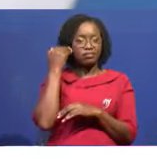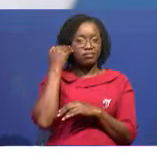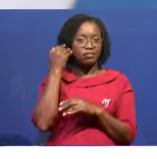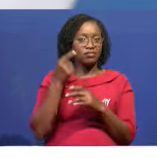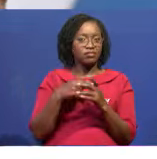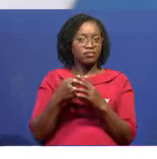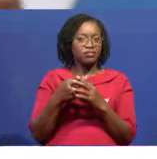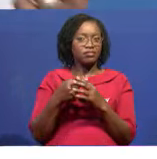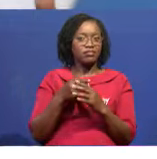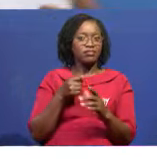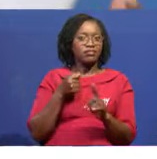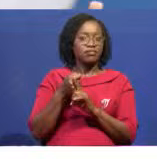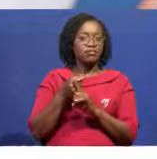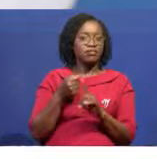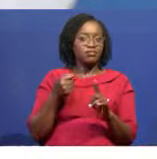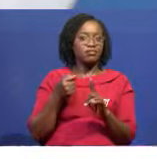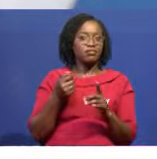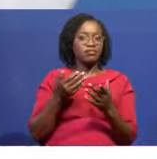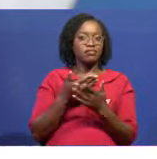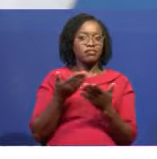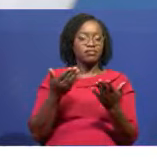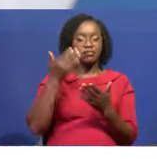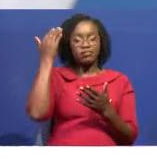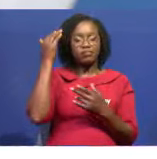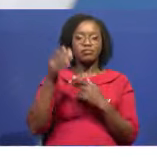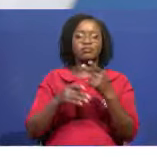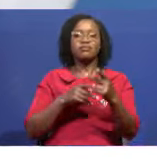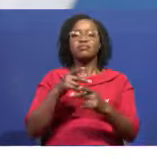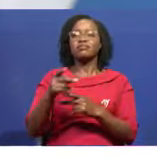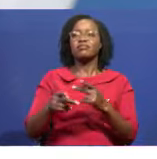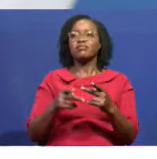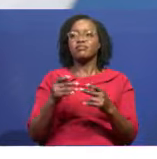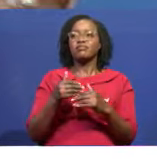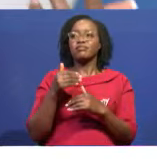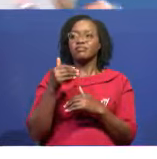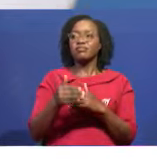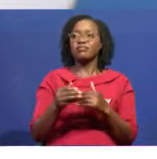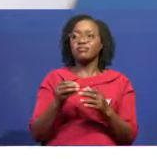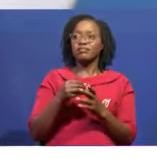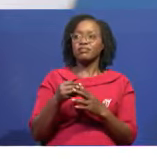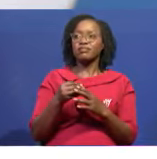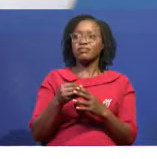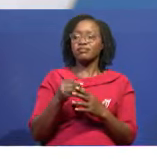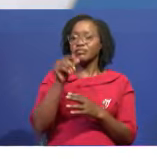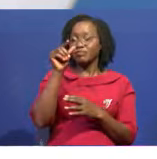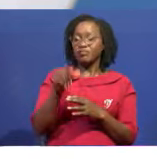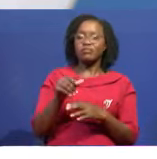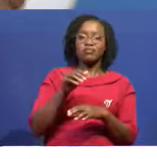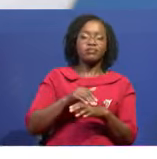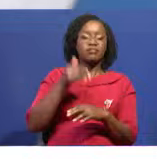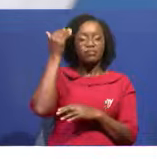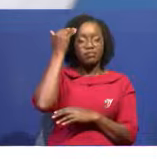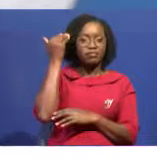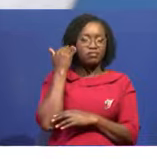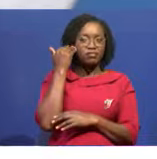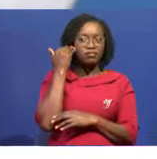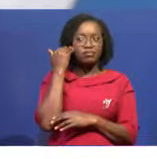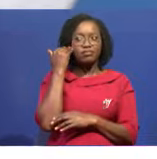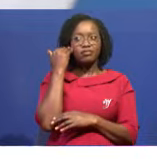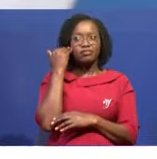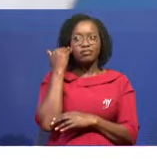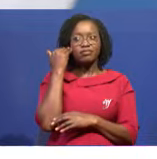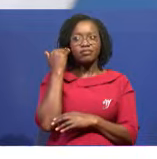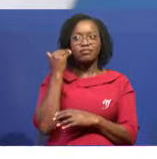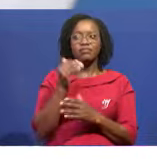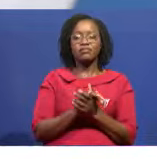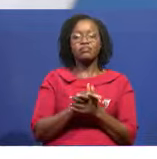then the consequences that you'll find contempt proceedings also following after that, or you have this person summoned in court and